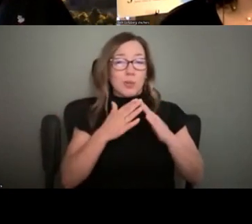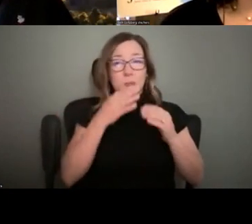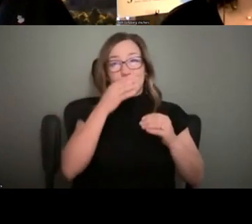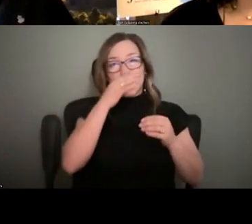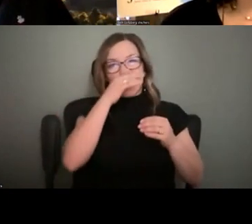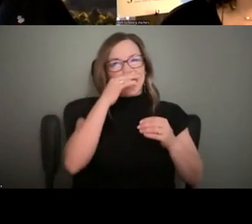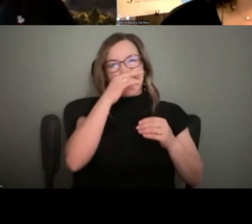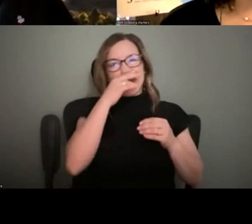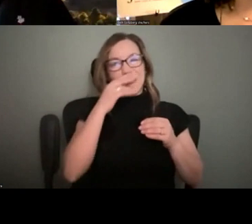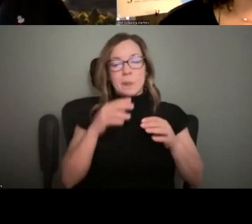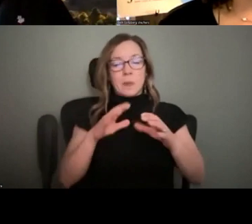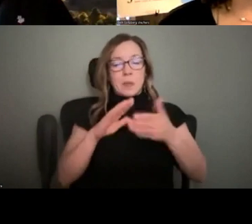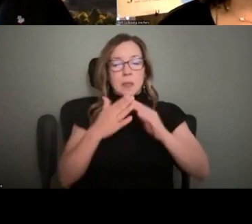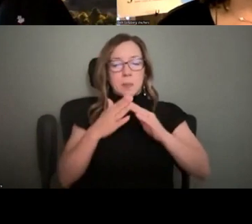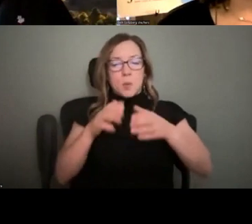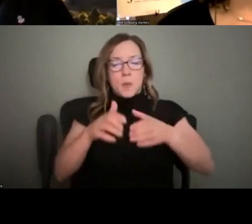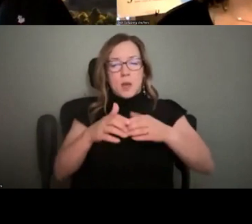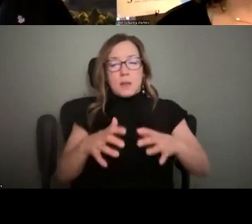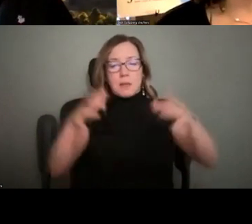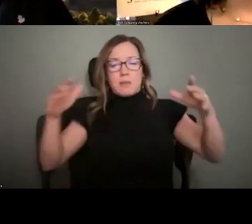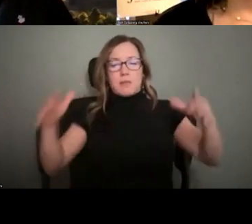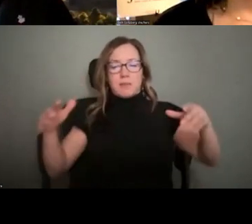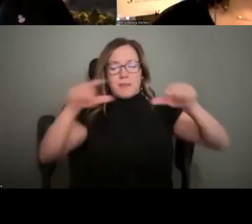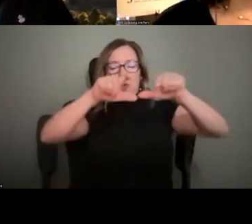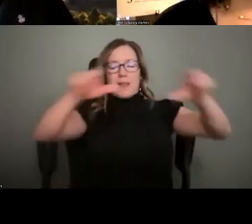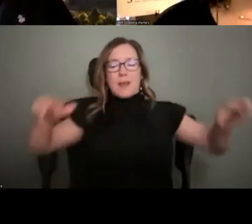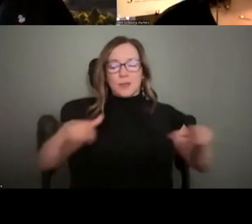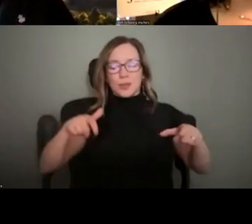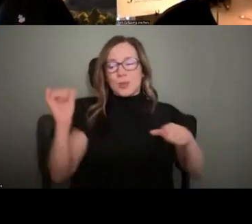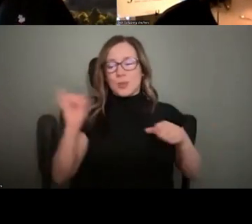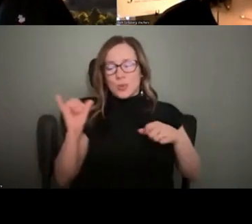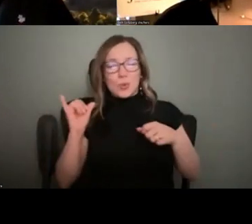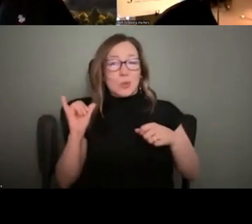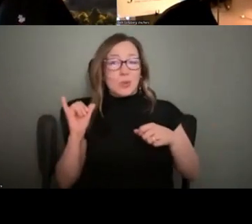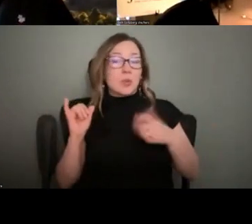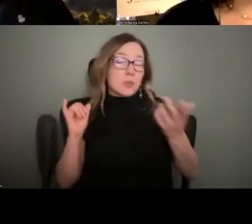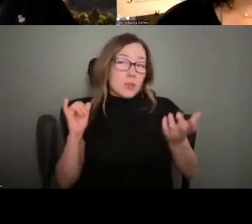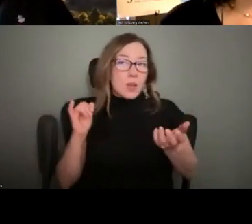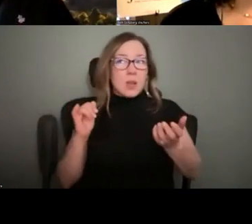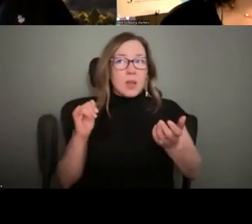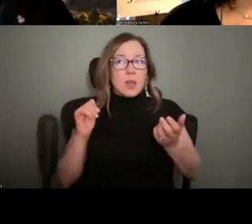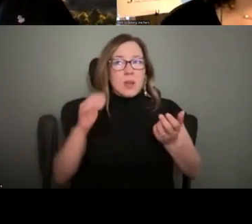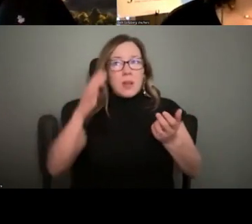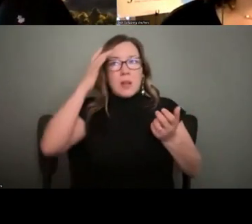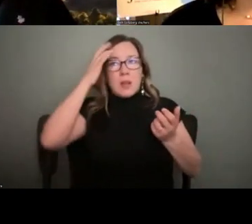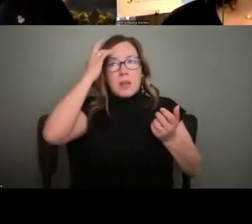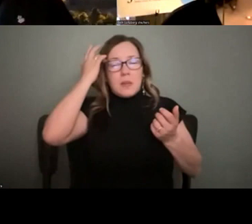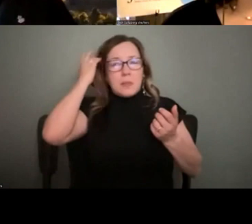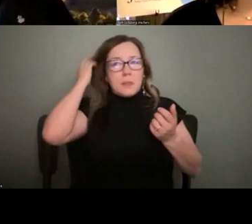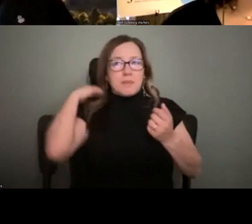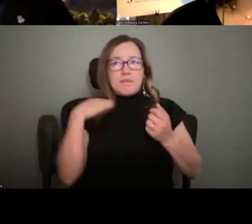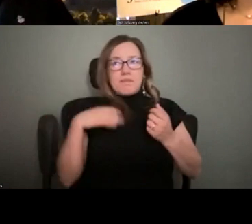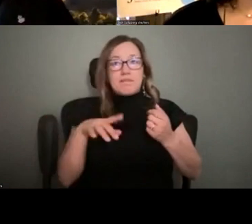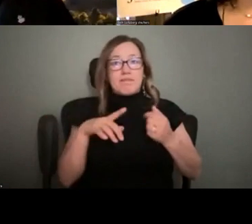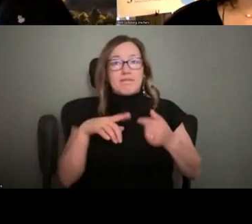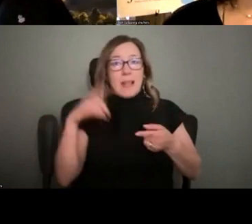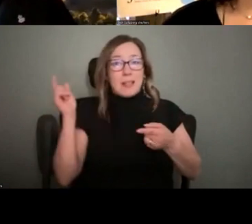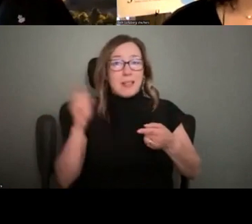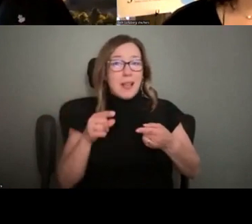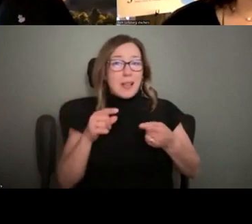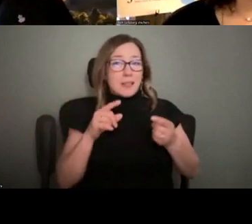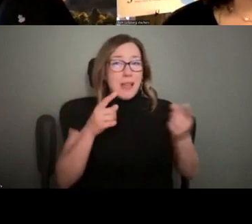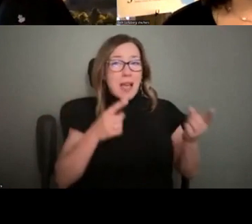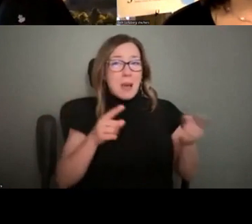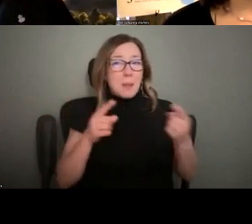in many different cultural communities. That said, they are less likely to be happening in communities